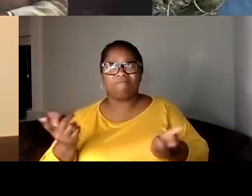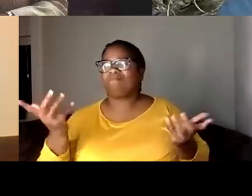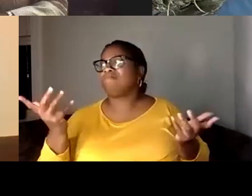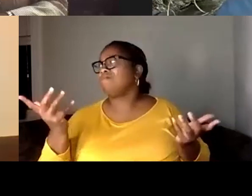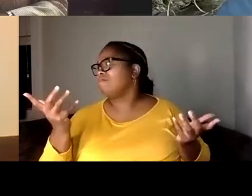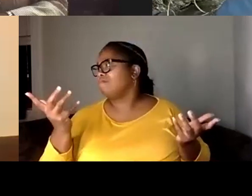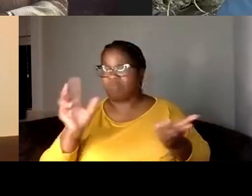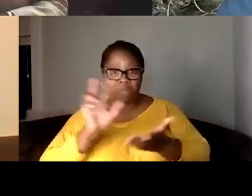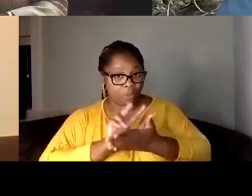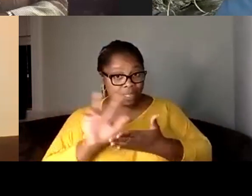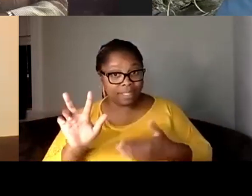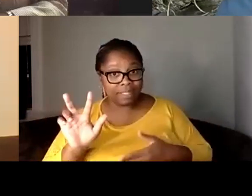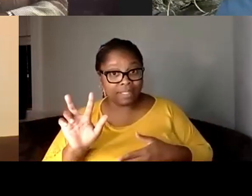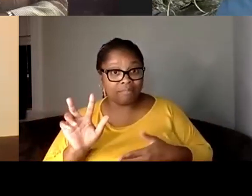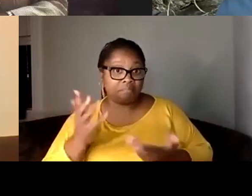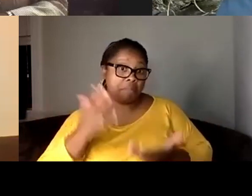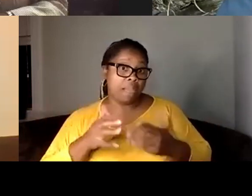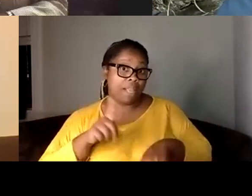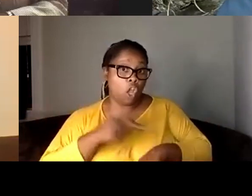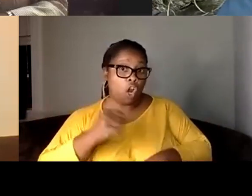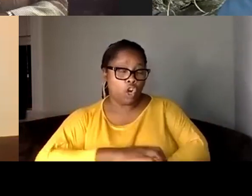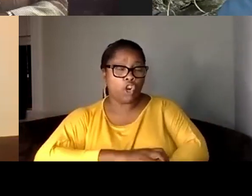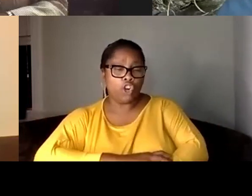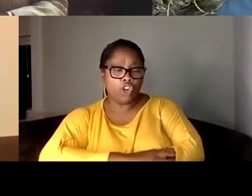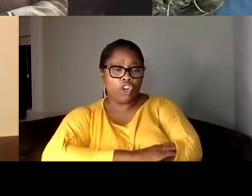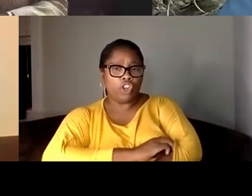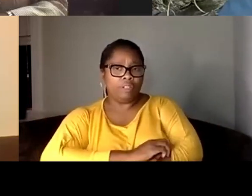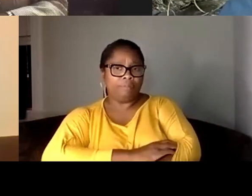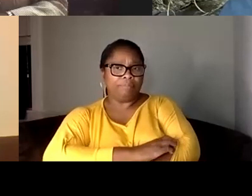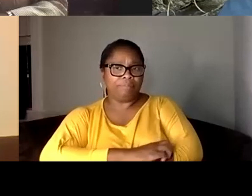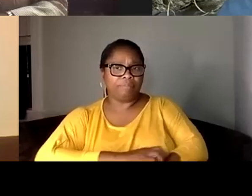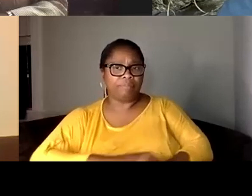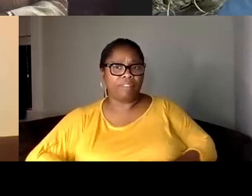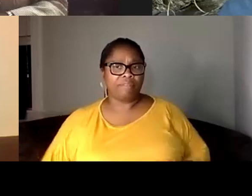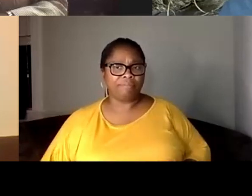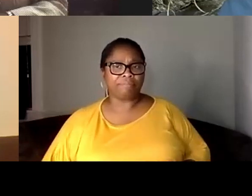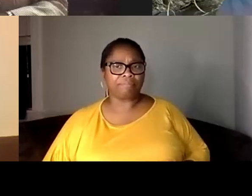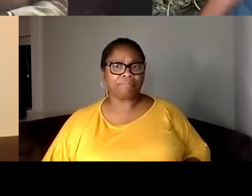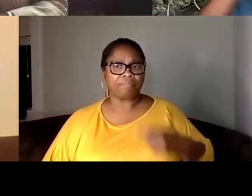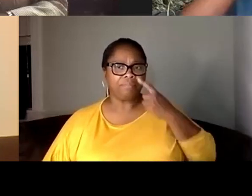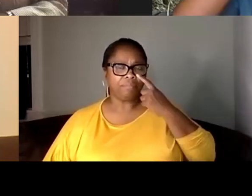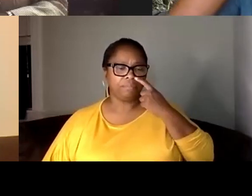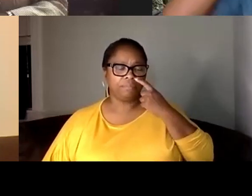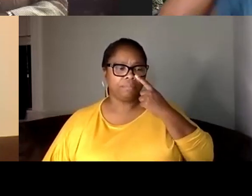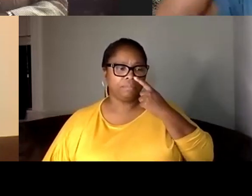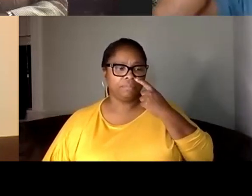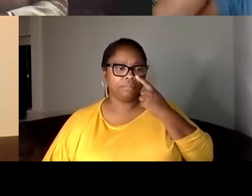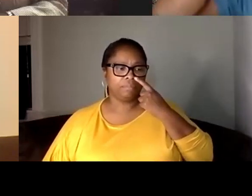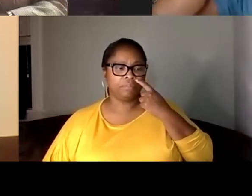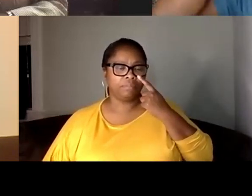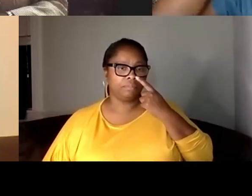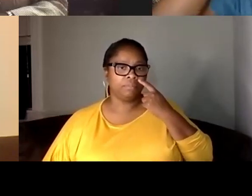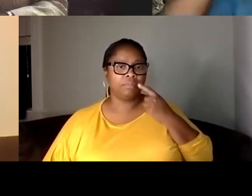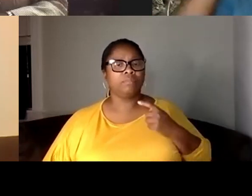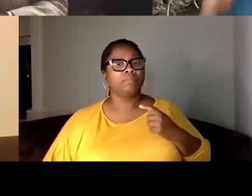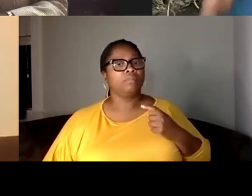3 weeks, if not longer. And the role of organizations